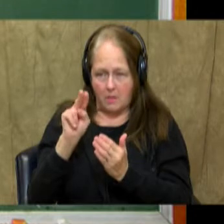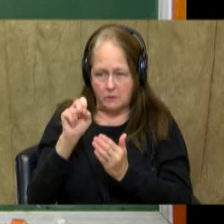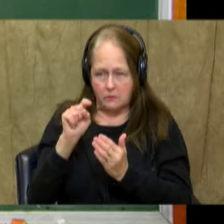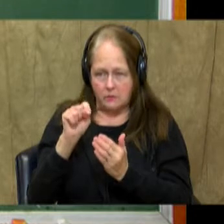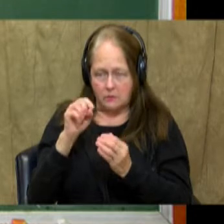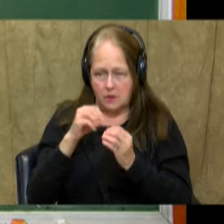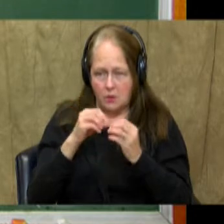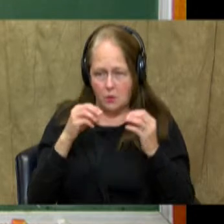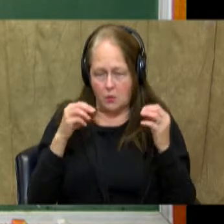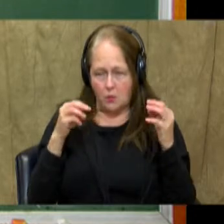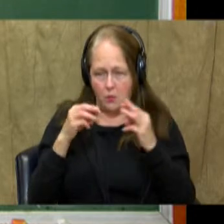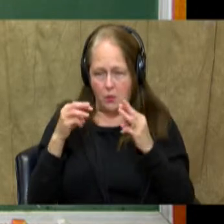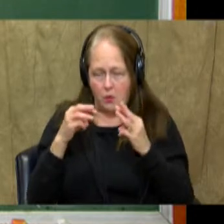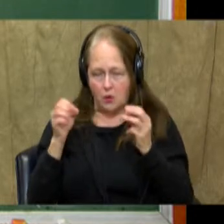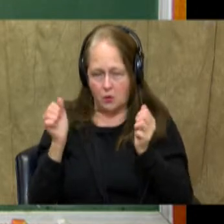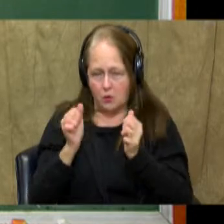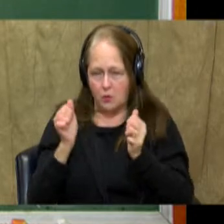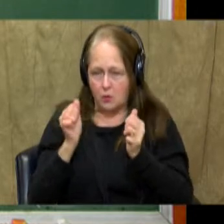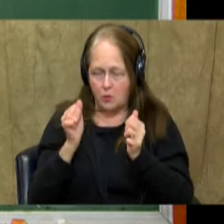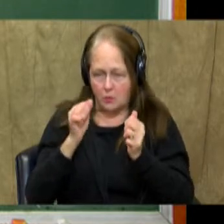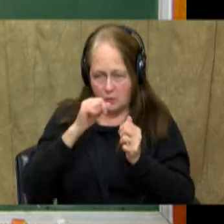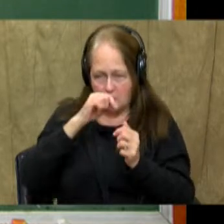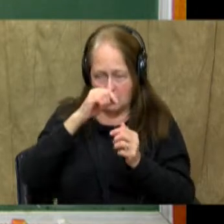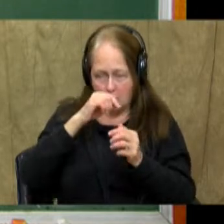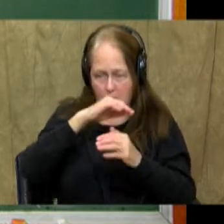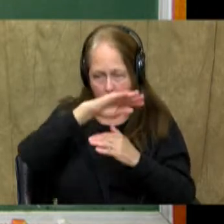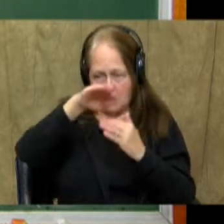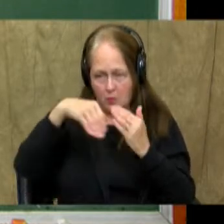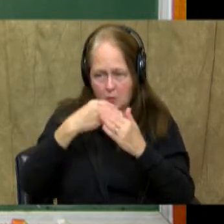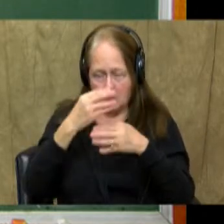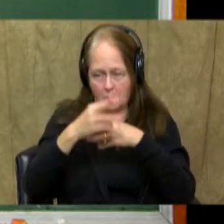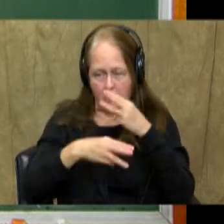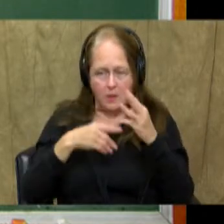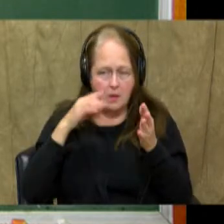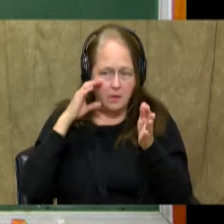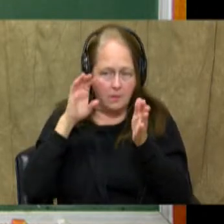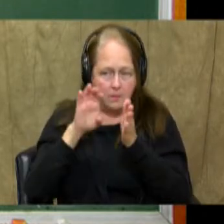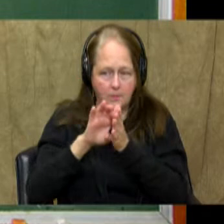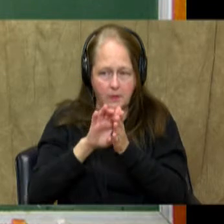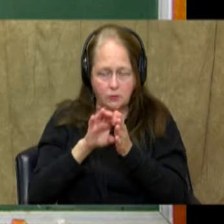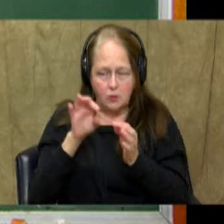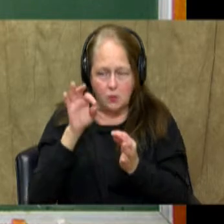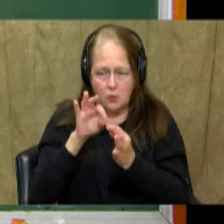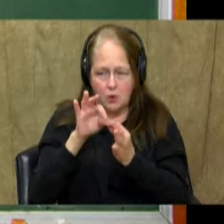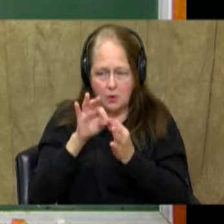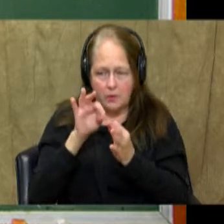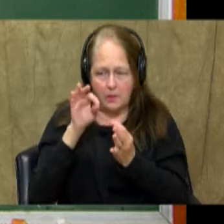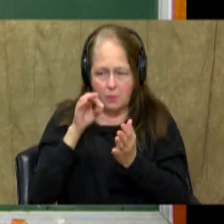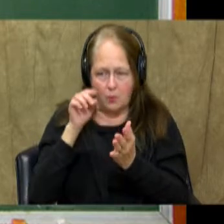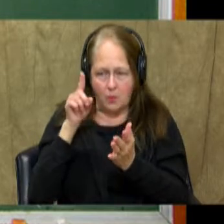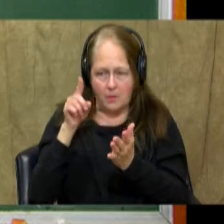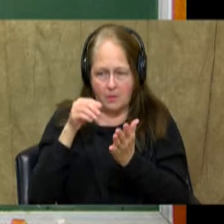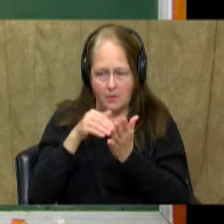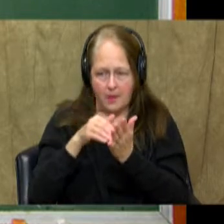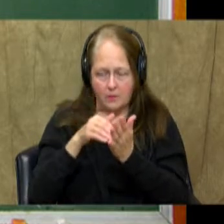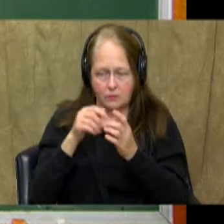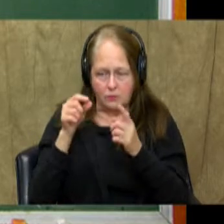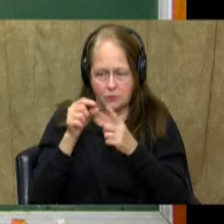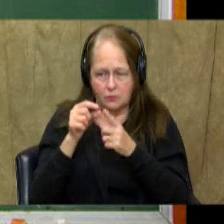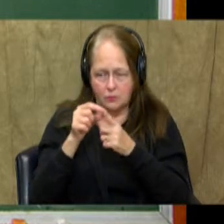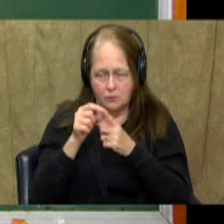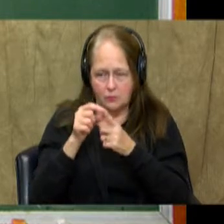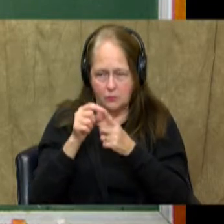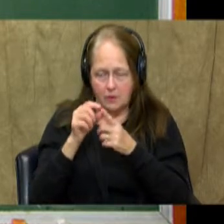War conflicts around the world? Now, there's this saying, a picture is worth 1,000 words. Well, in